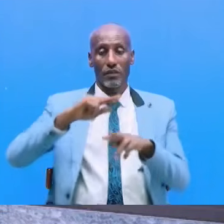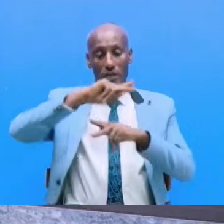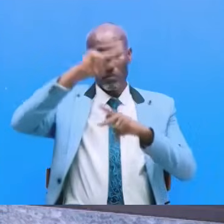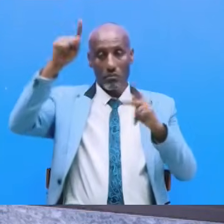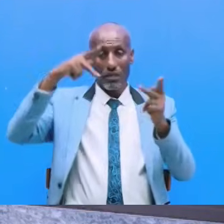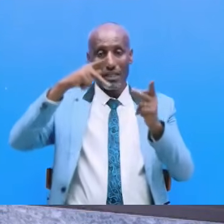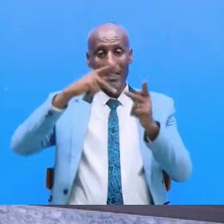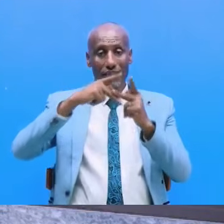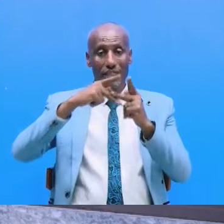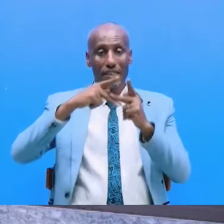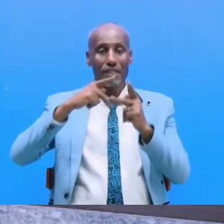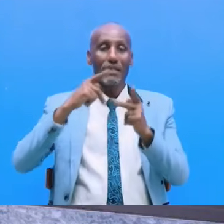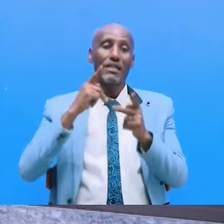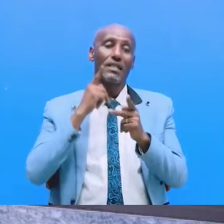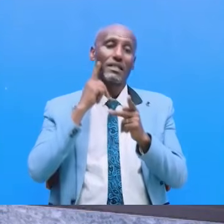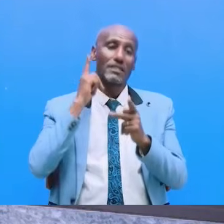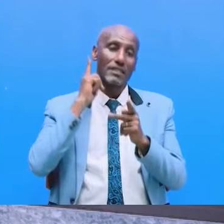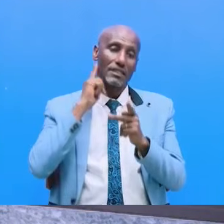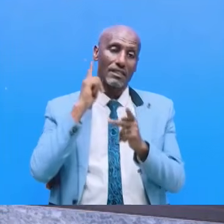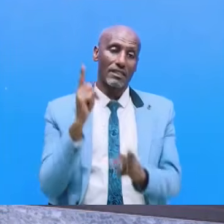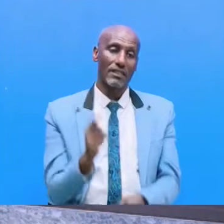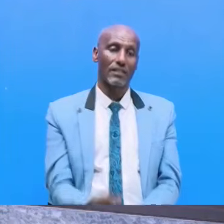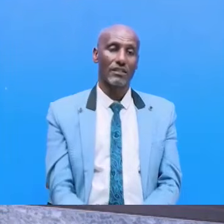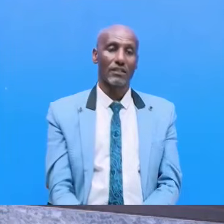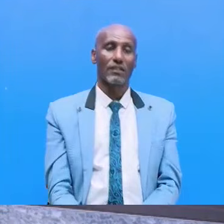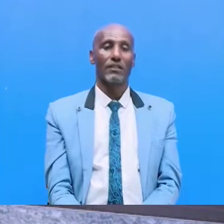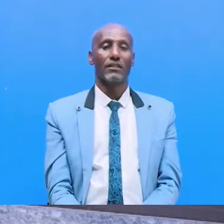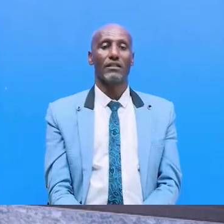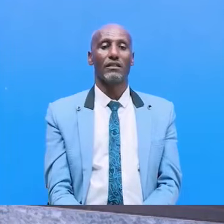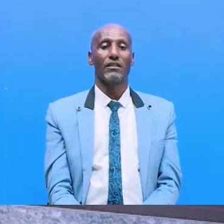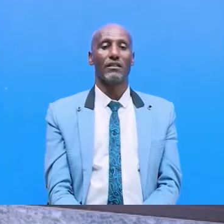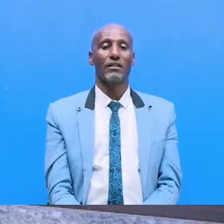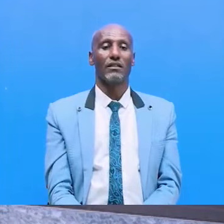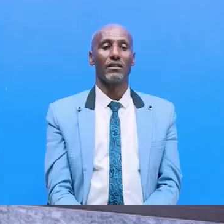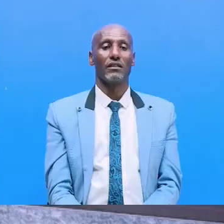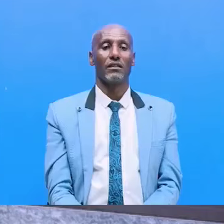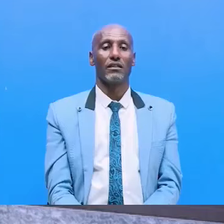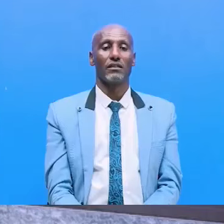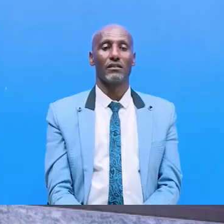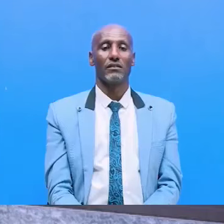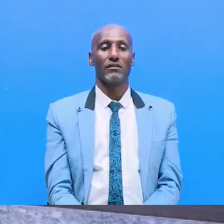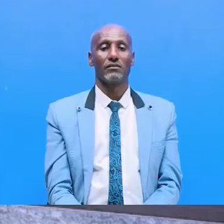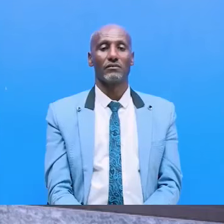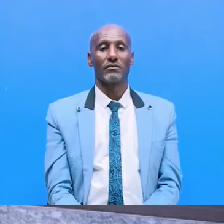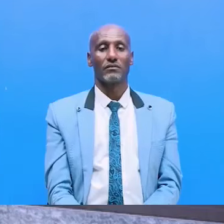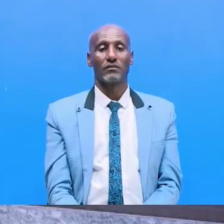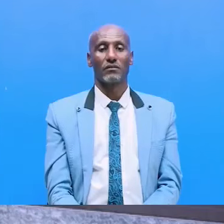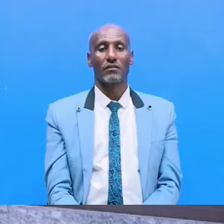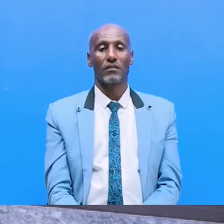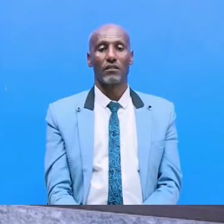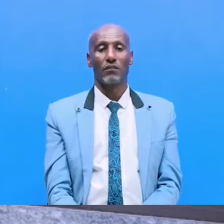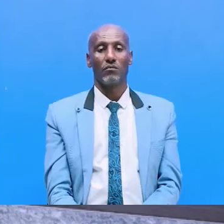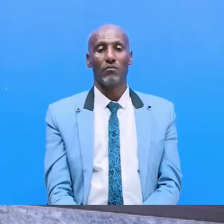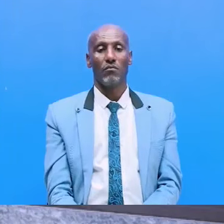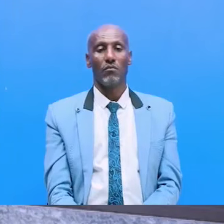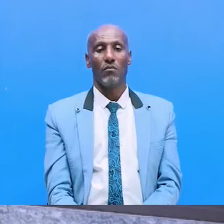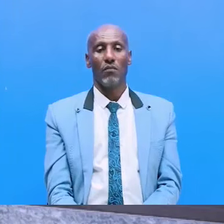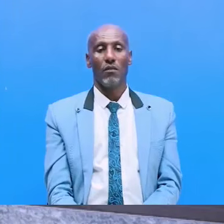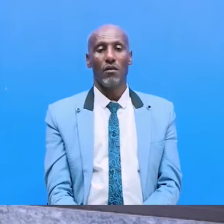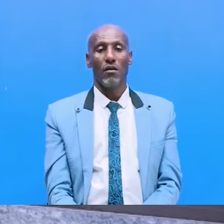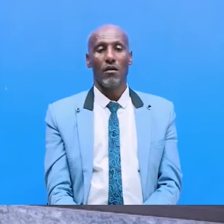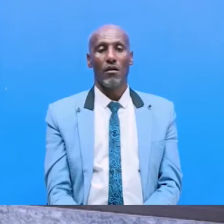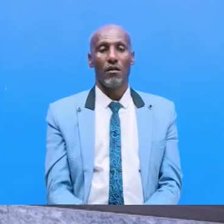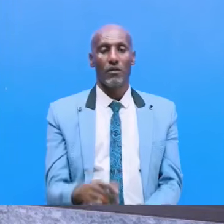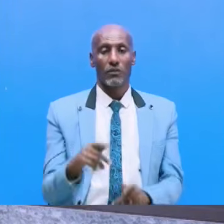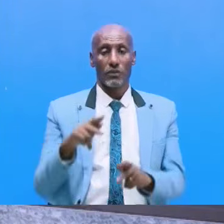We don't know which kind of park it is, but here is we, that the person they know it already together. They went to where?